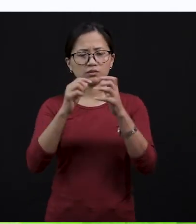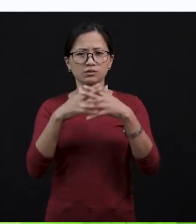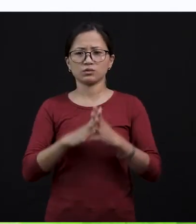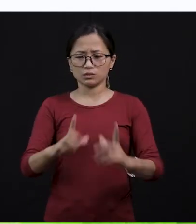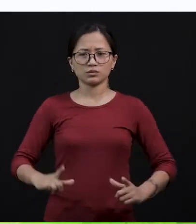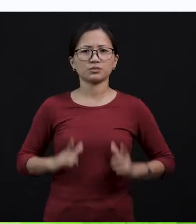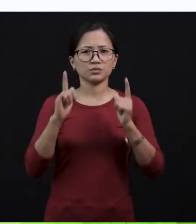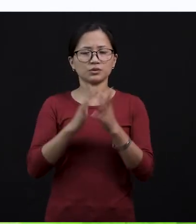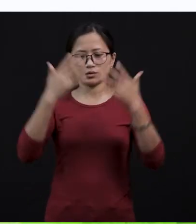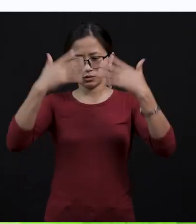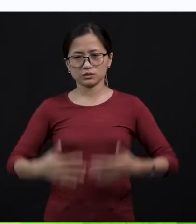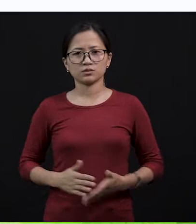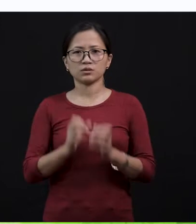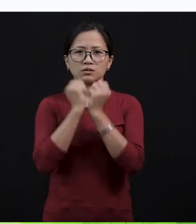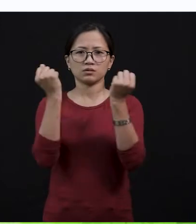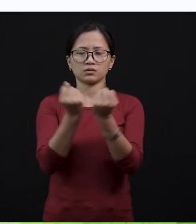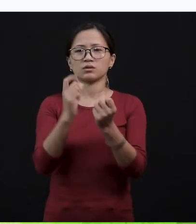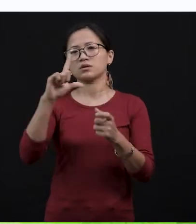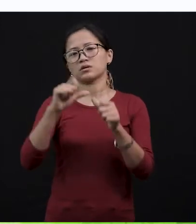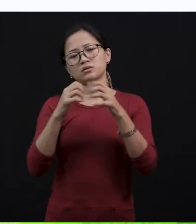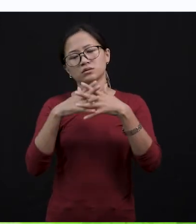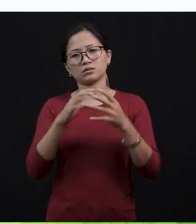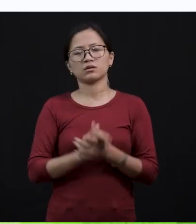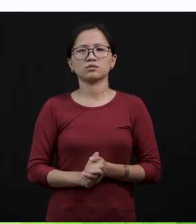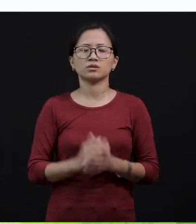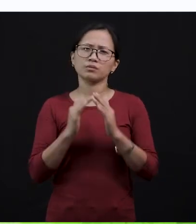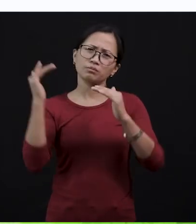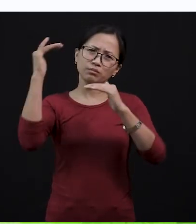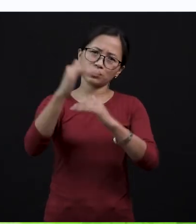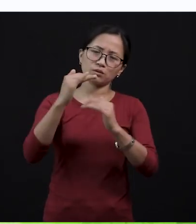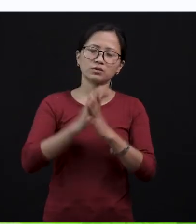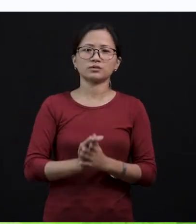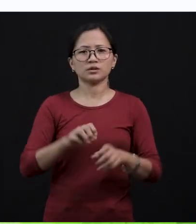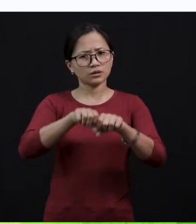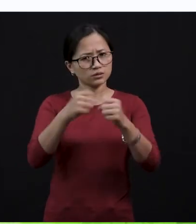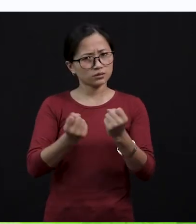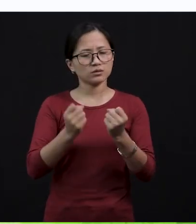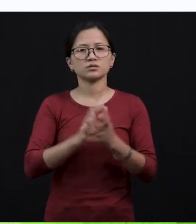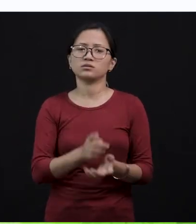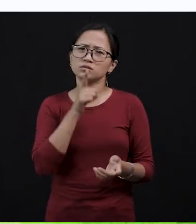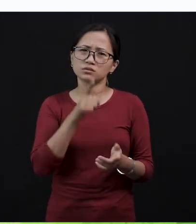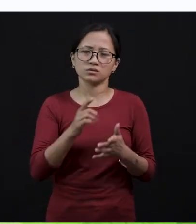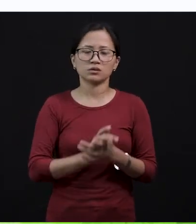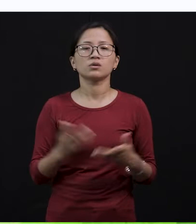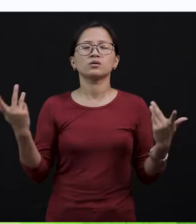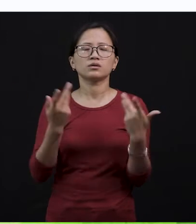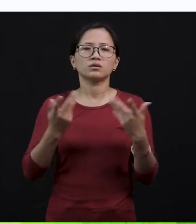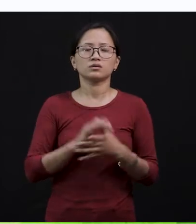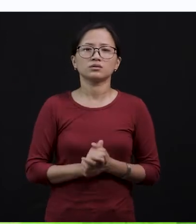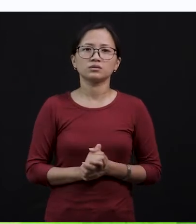we live by human social laws. And if we go beyond that, or if we break such kind of laws, what happened